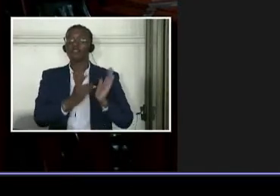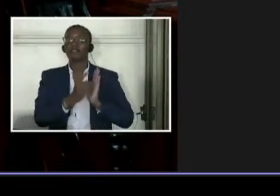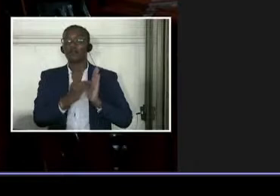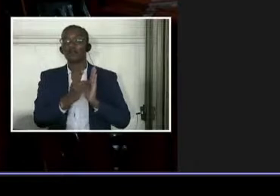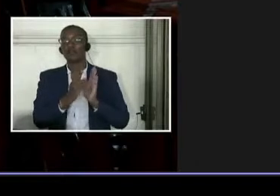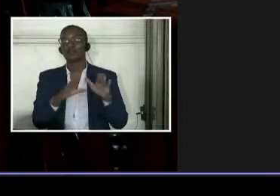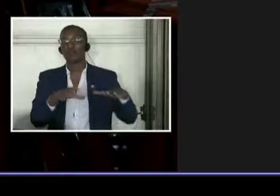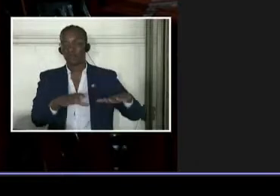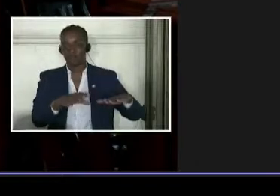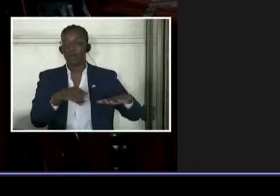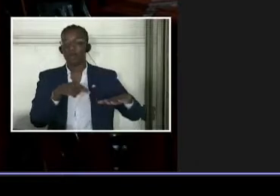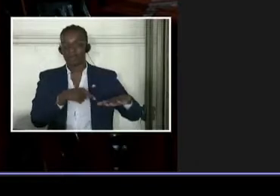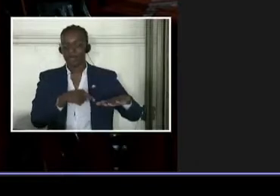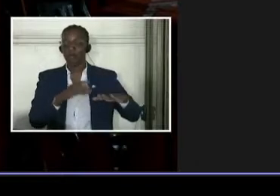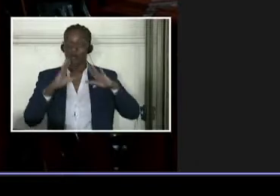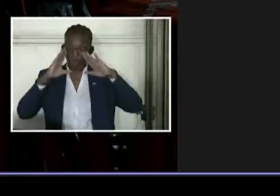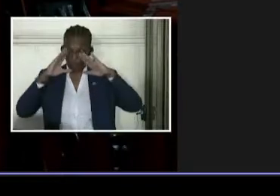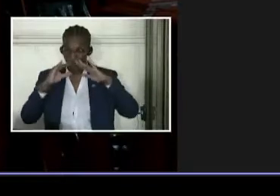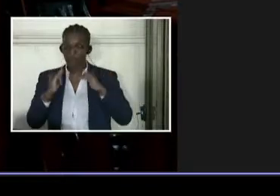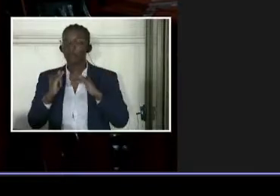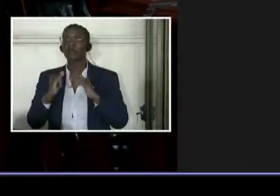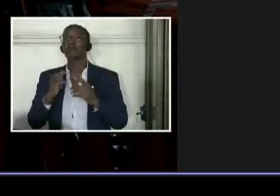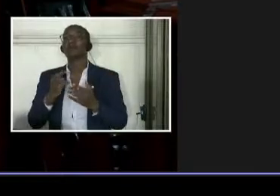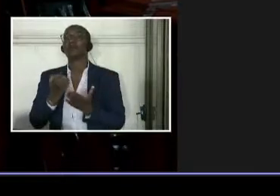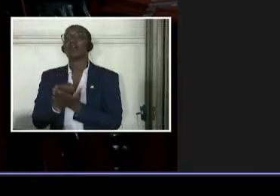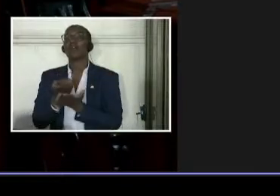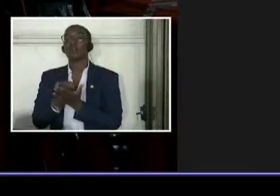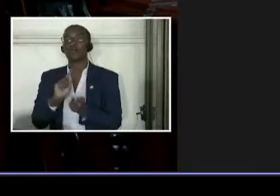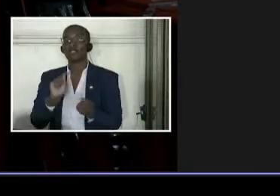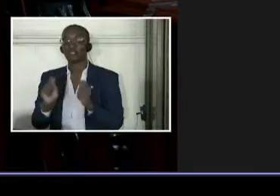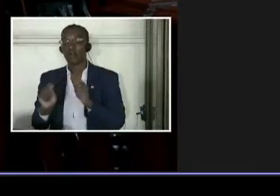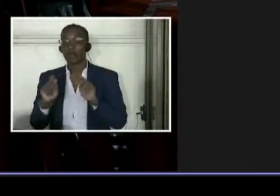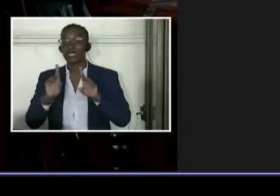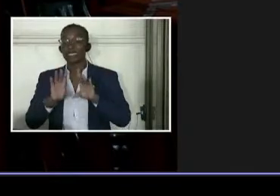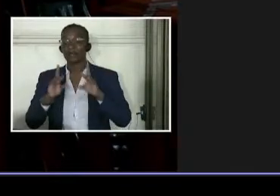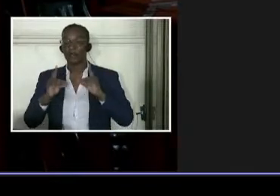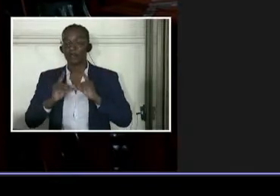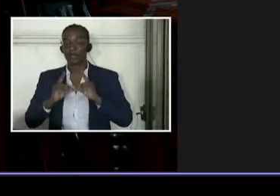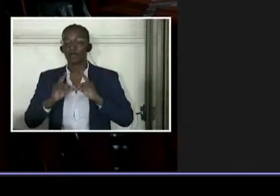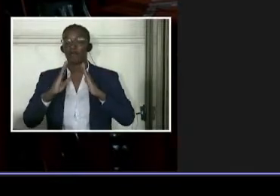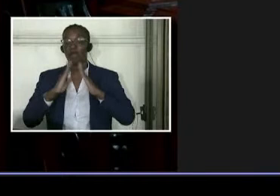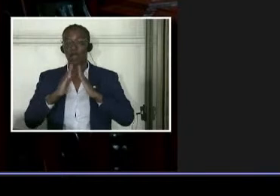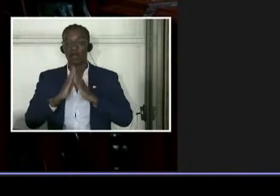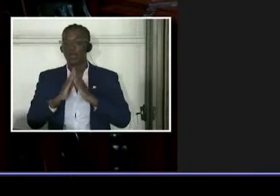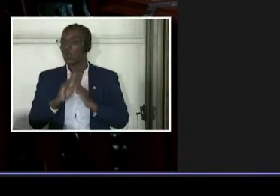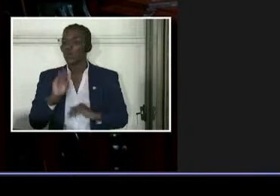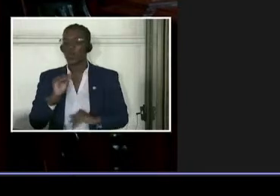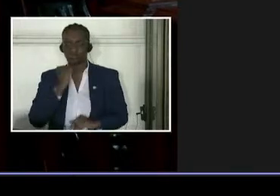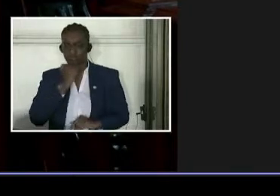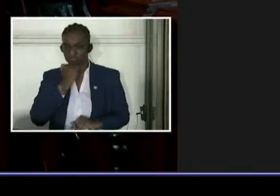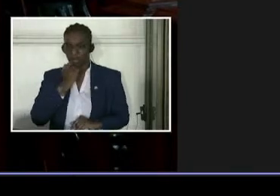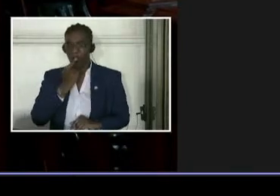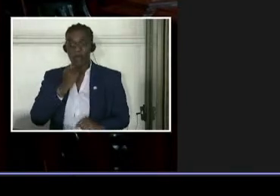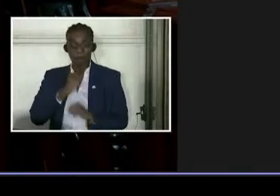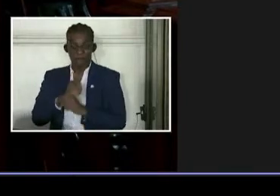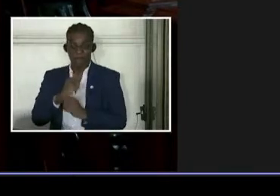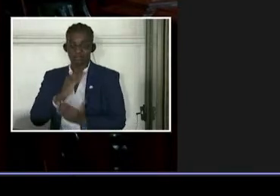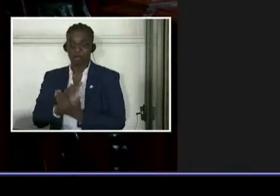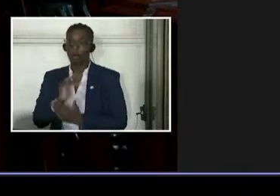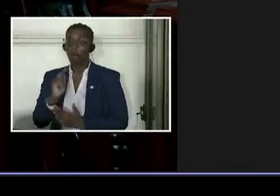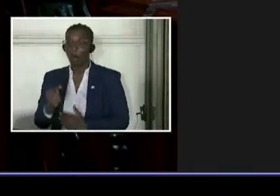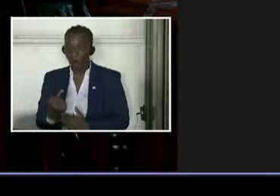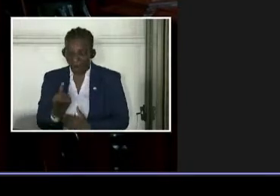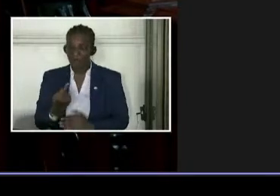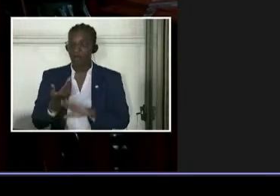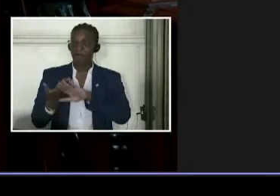focused on transformation and radical economic transformation as the Department of Human Settlements. We are not apologetic in making sure that those